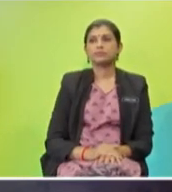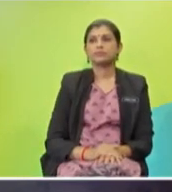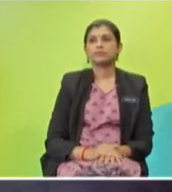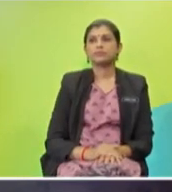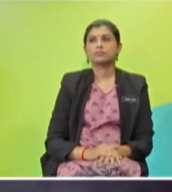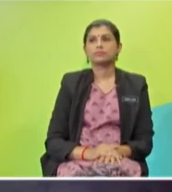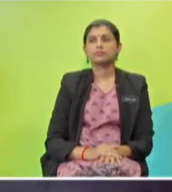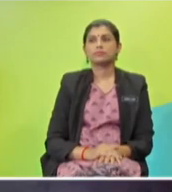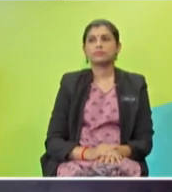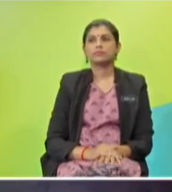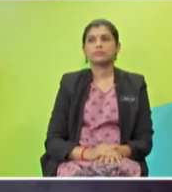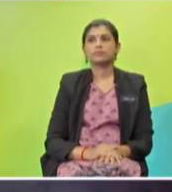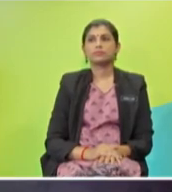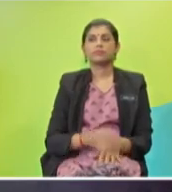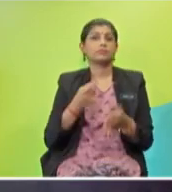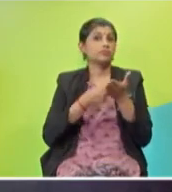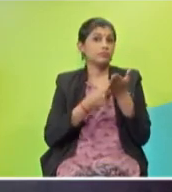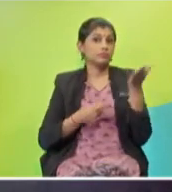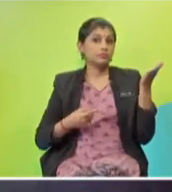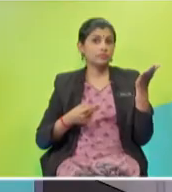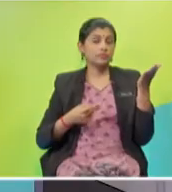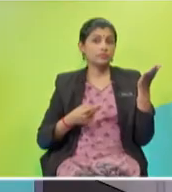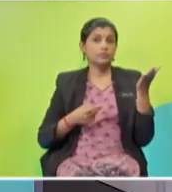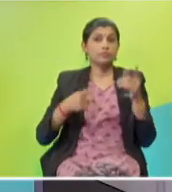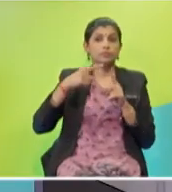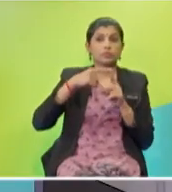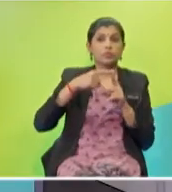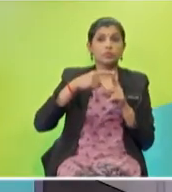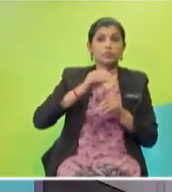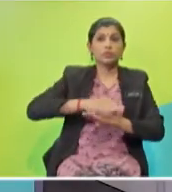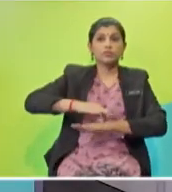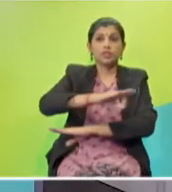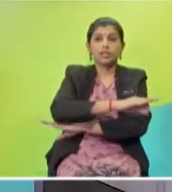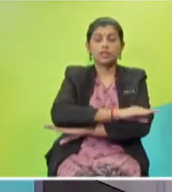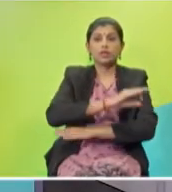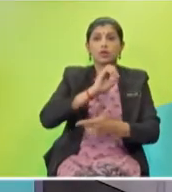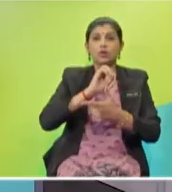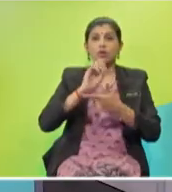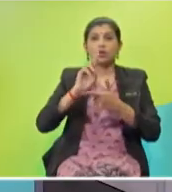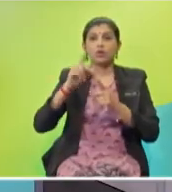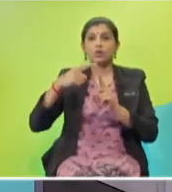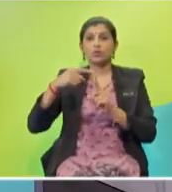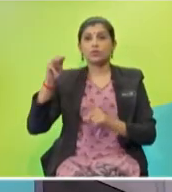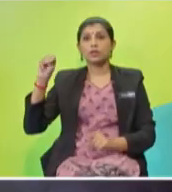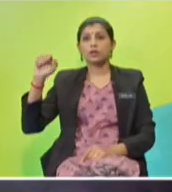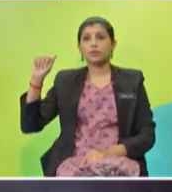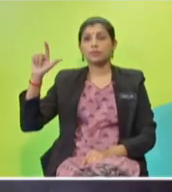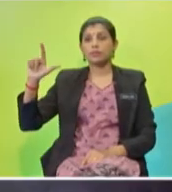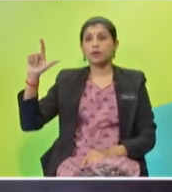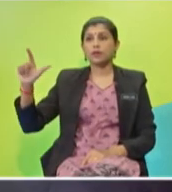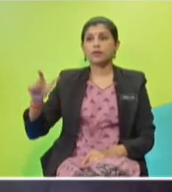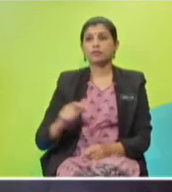Okay. What are they? So, is it to the field or to the mall? It doesn't look